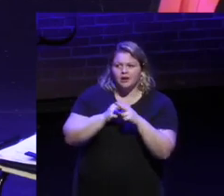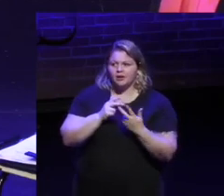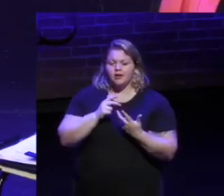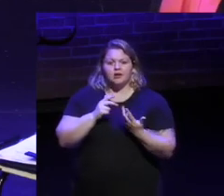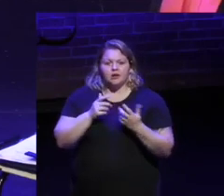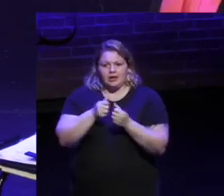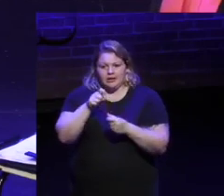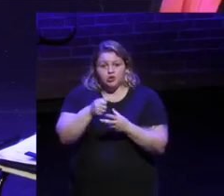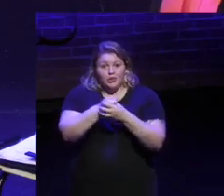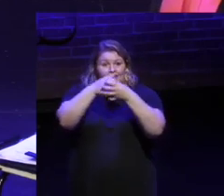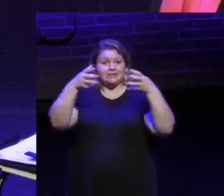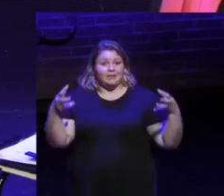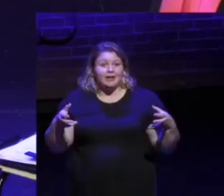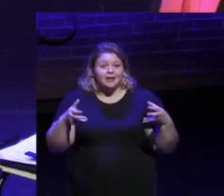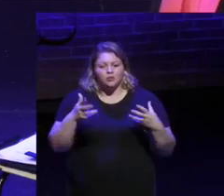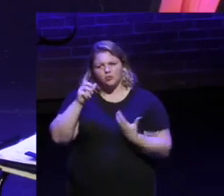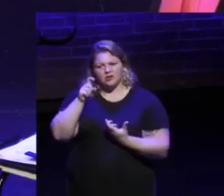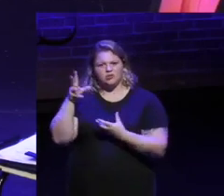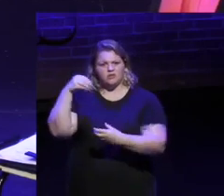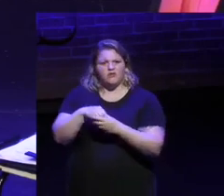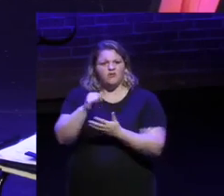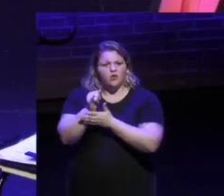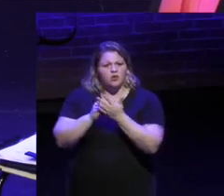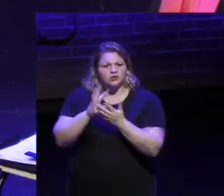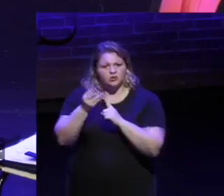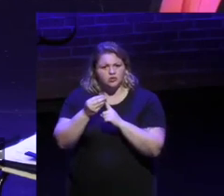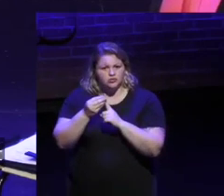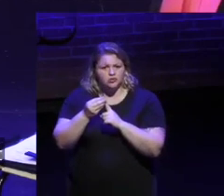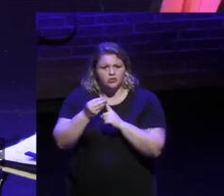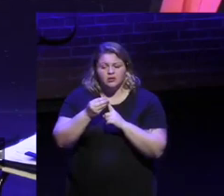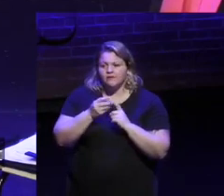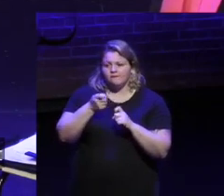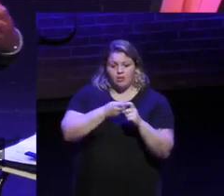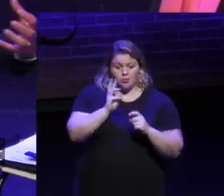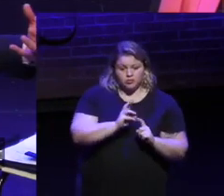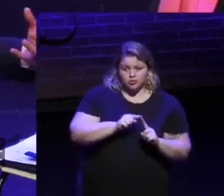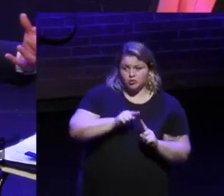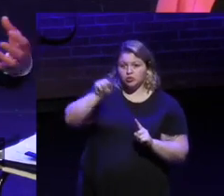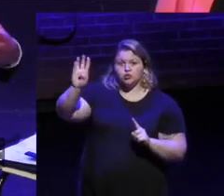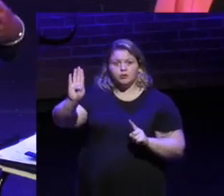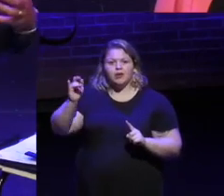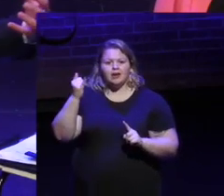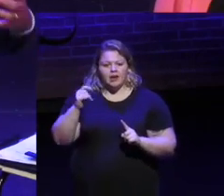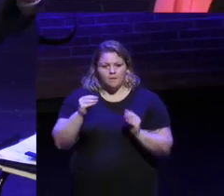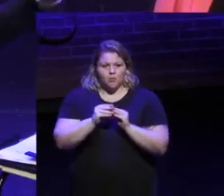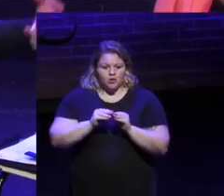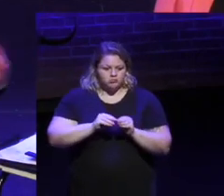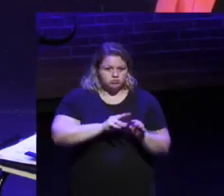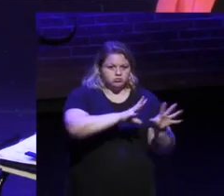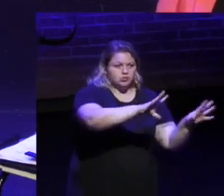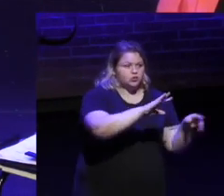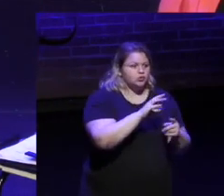Worcester, which has helped been transformed by its rail connectivity to Boston. We now need to pull that rail service west to Springfield